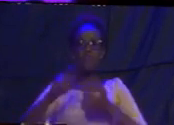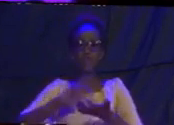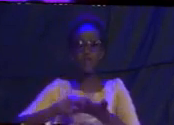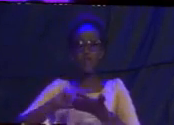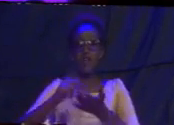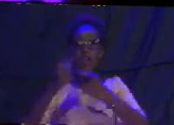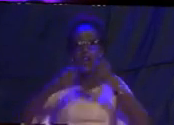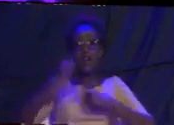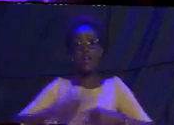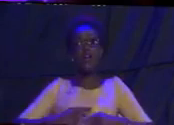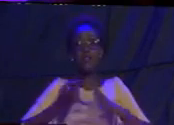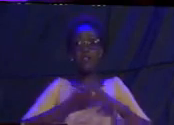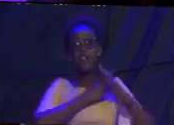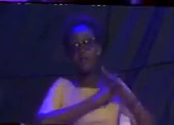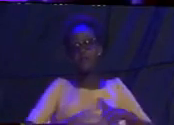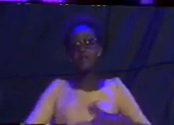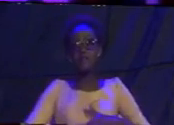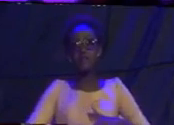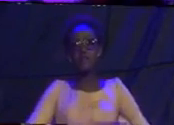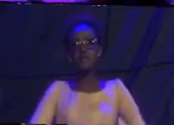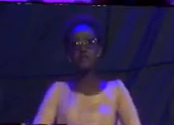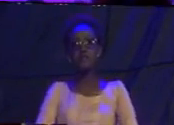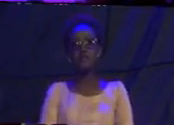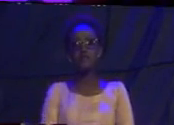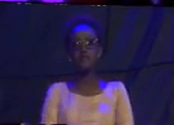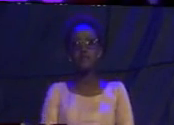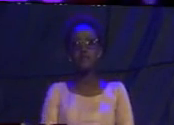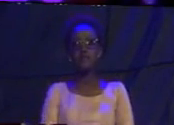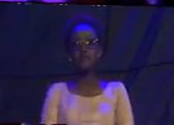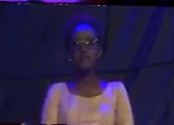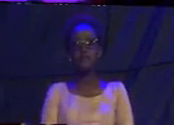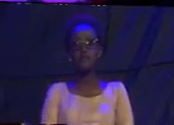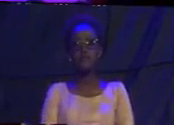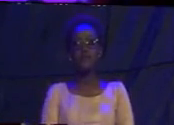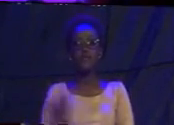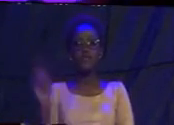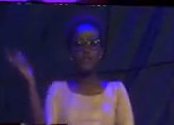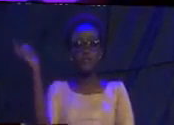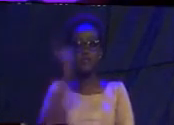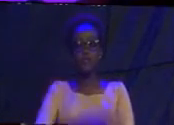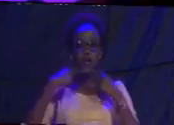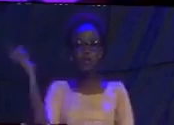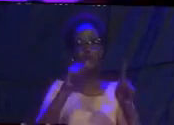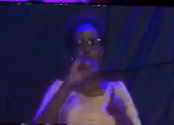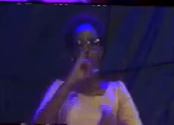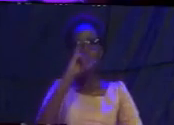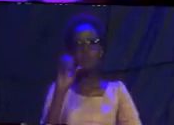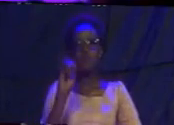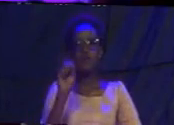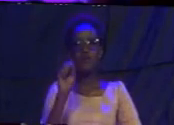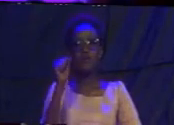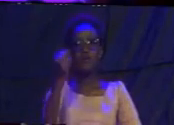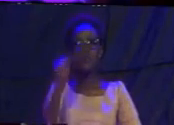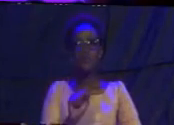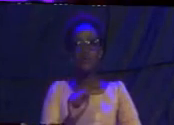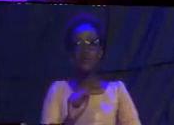And about 3,000 men who had gone up to fight came back running. They came and reported to